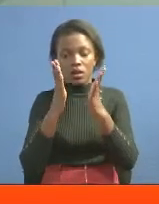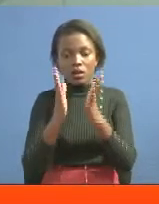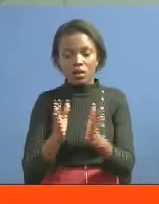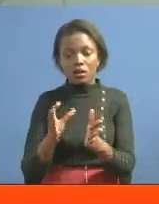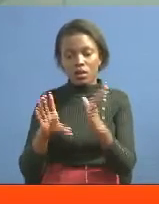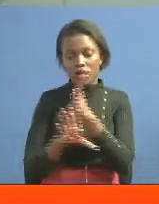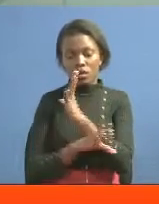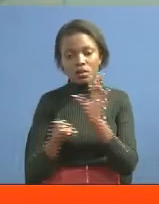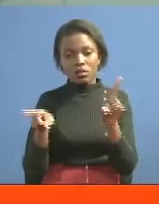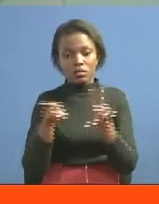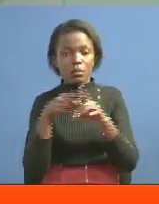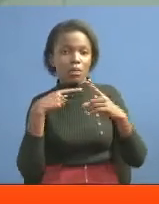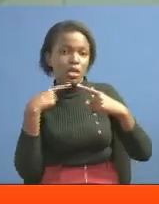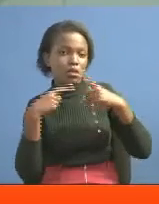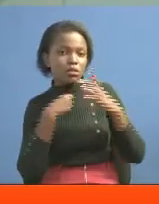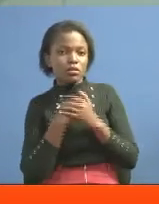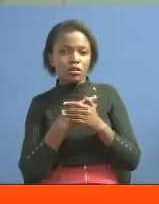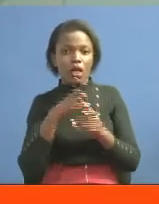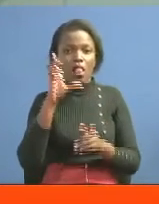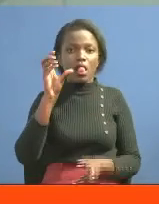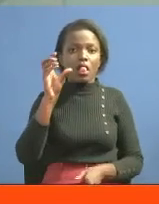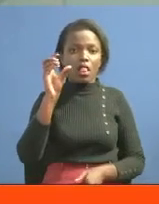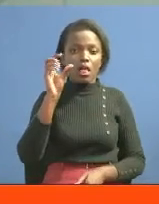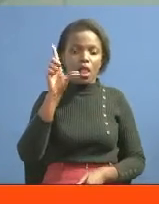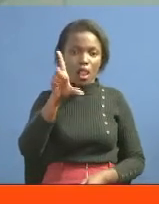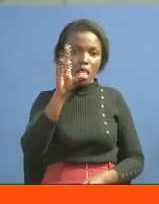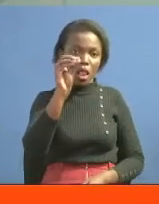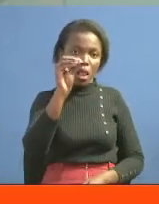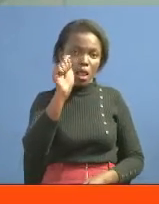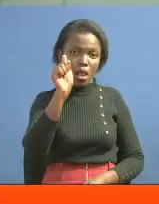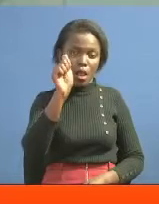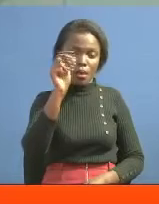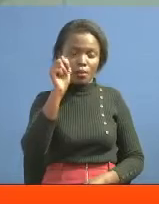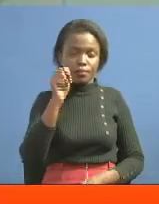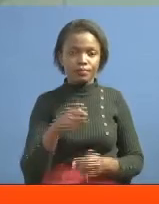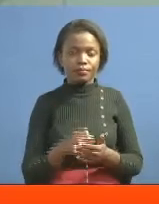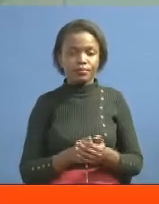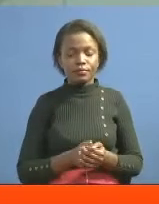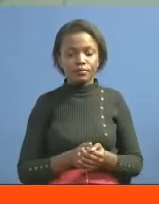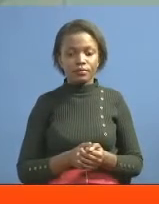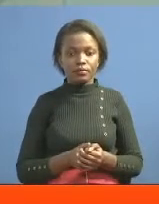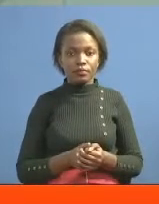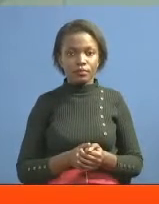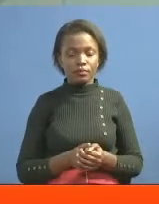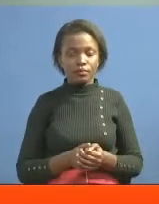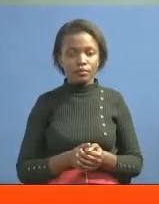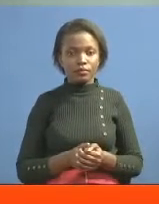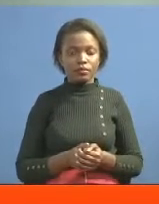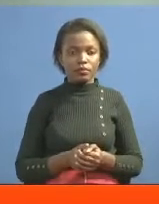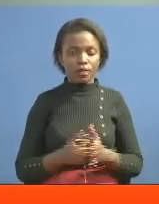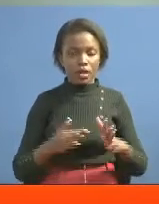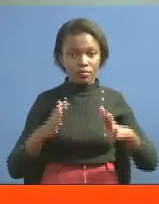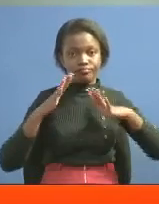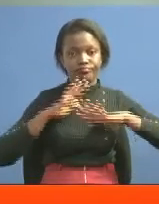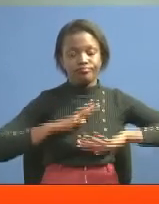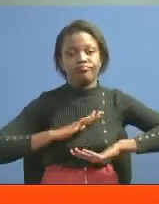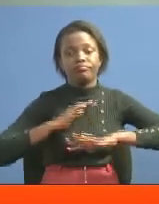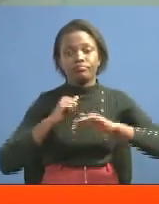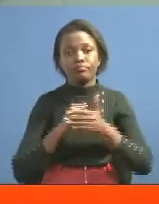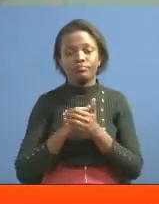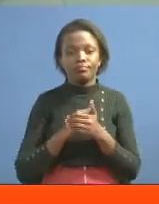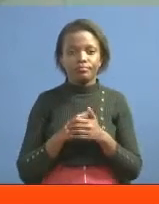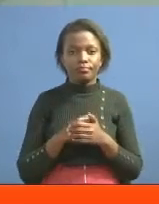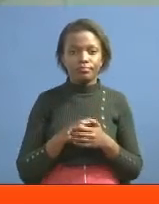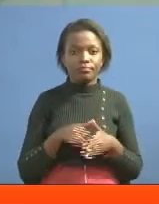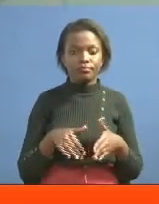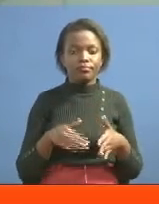to, in the same way, renegotiate their loans and see if they can get some extensions. Some relief, relief maybe.